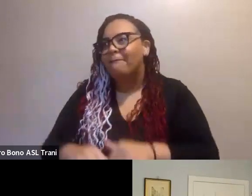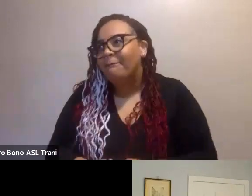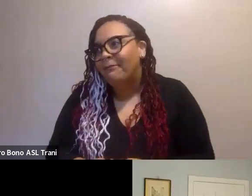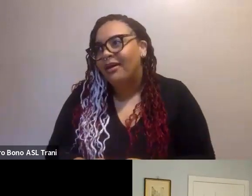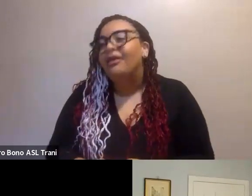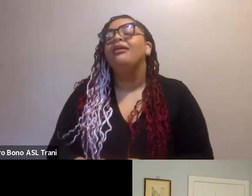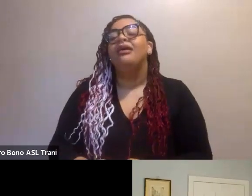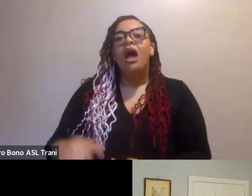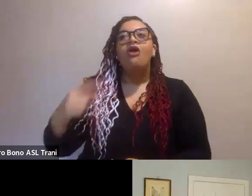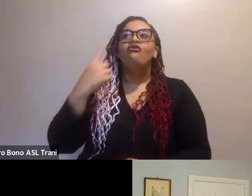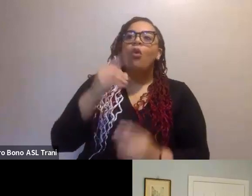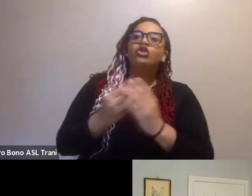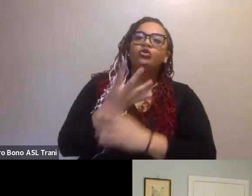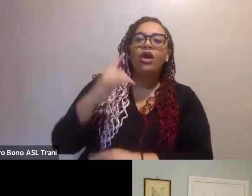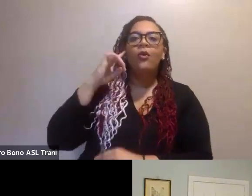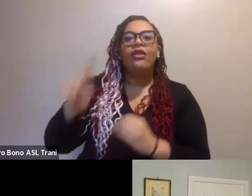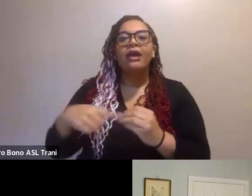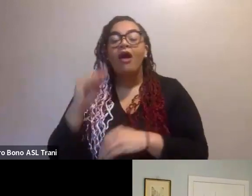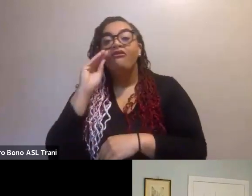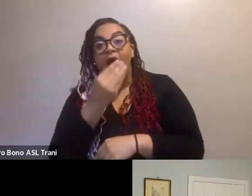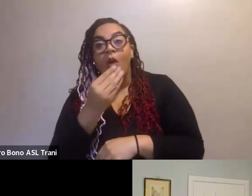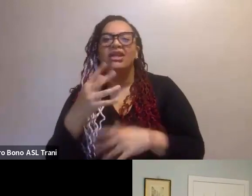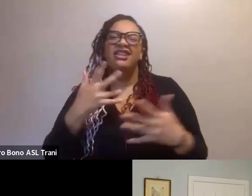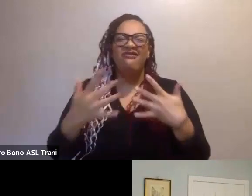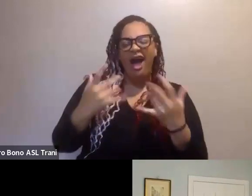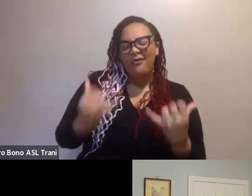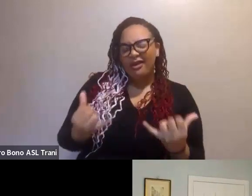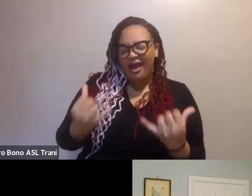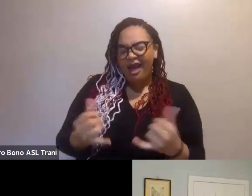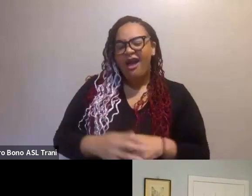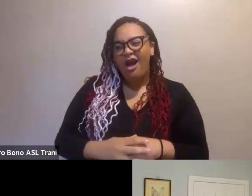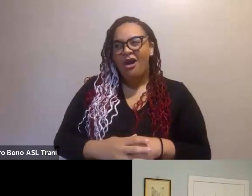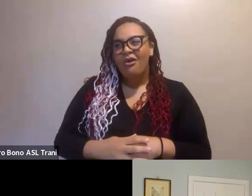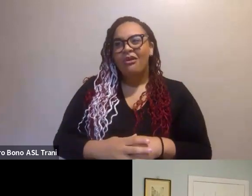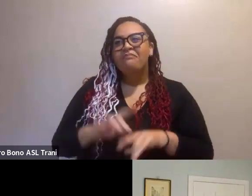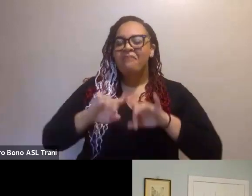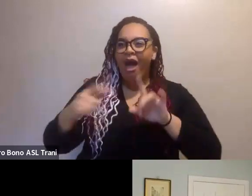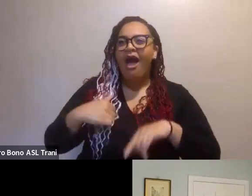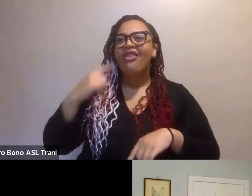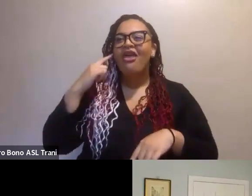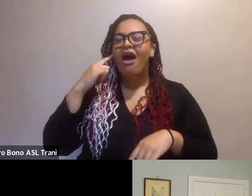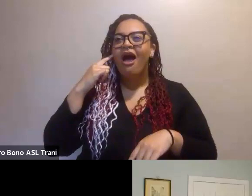spring, we think of like flower, like that's our vibe right now. It's like flowers and whatnot. I just thought this was just so pretty, and it could be